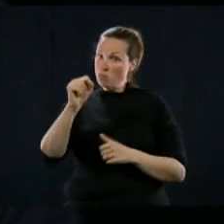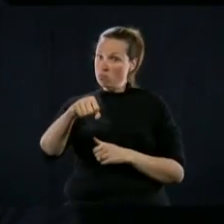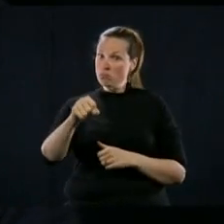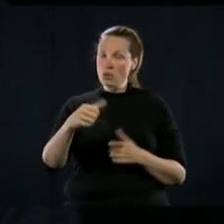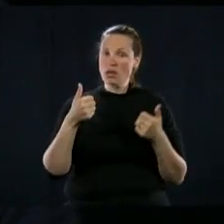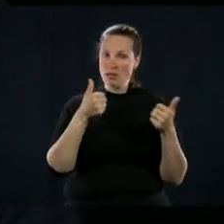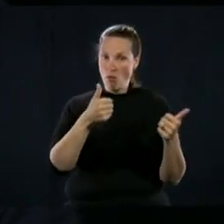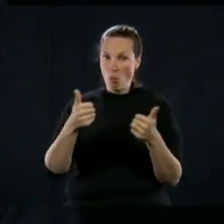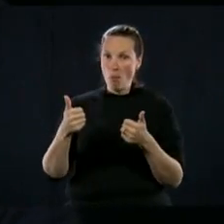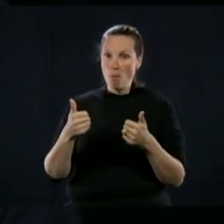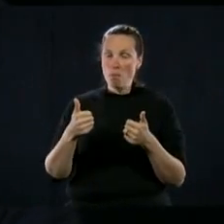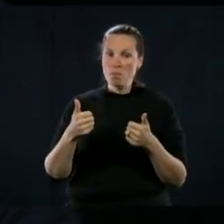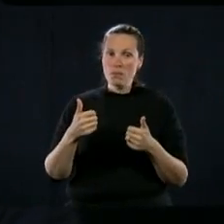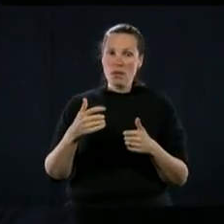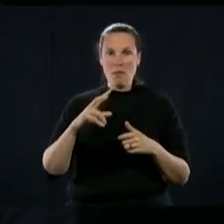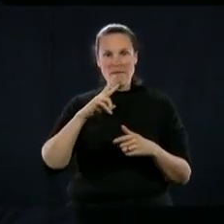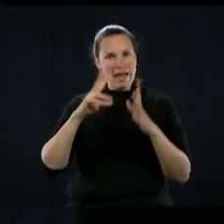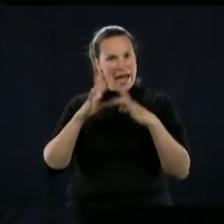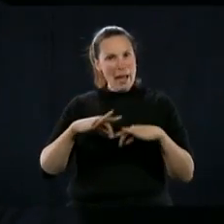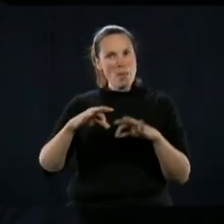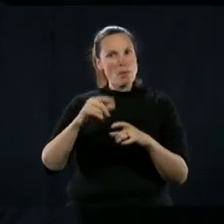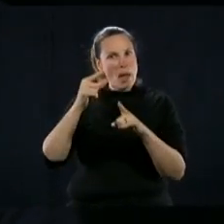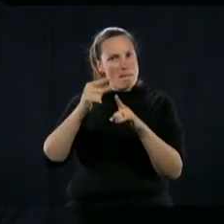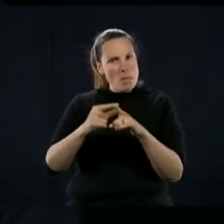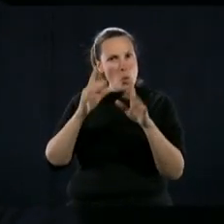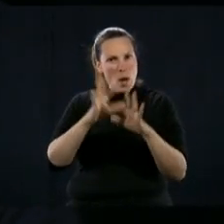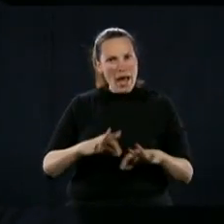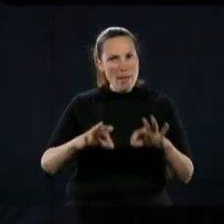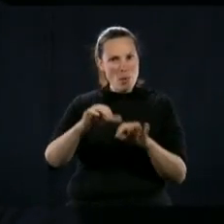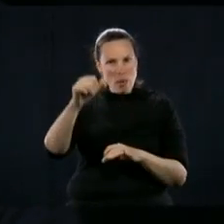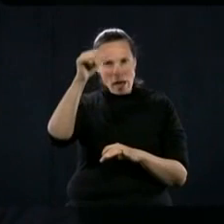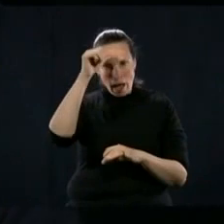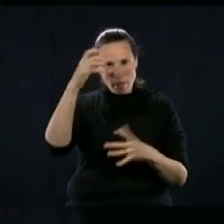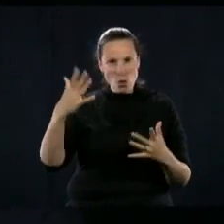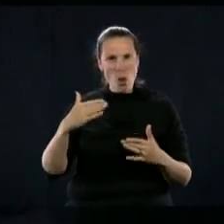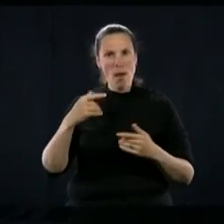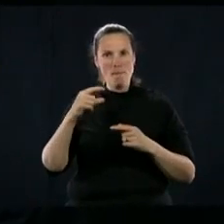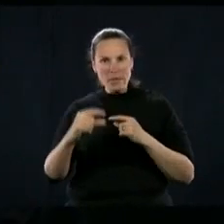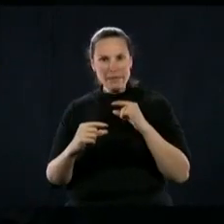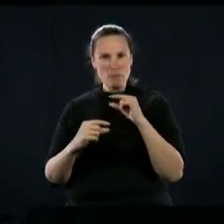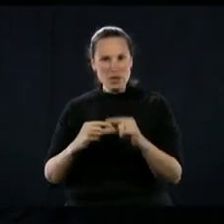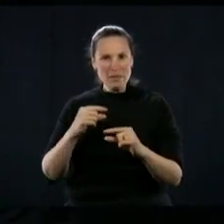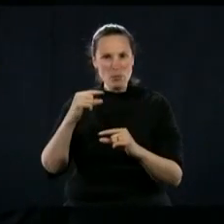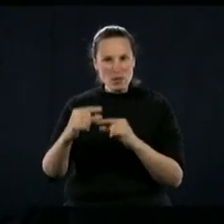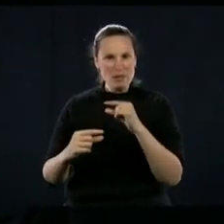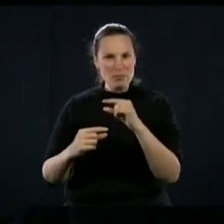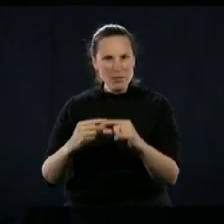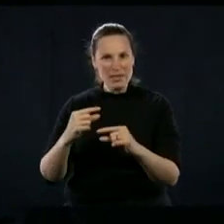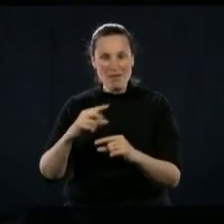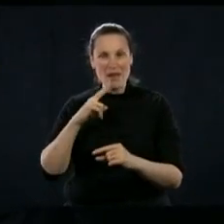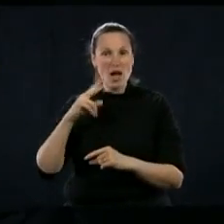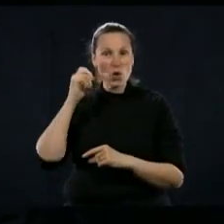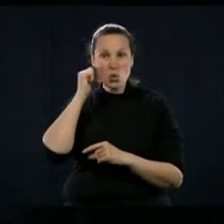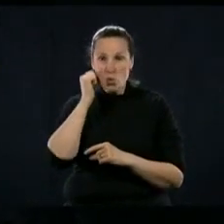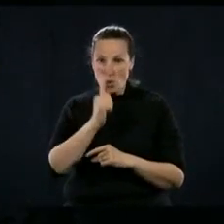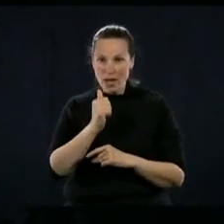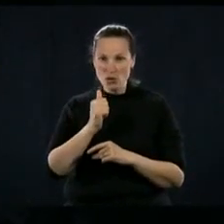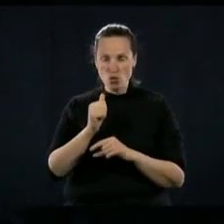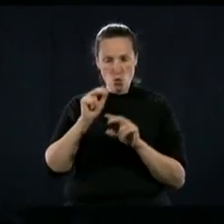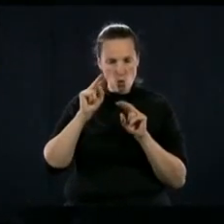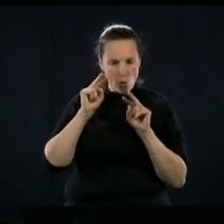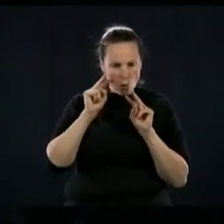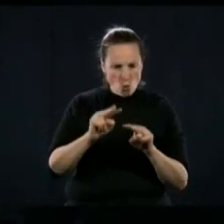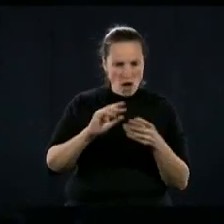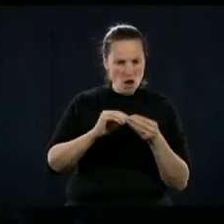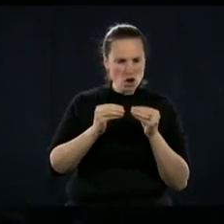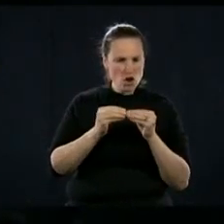we have it. And it is done gradually. That's what the important word is, gradually. So every day we're